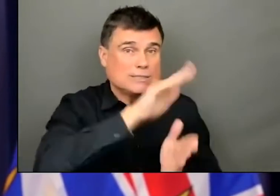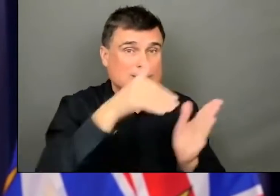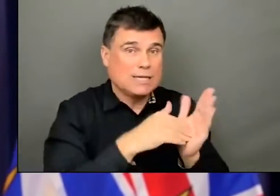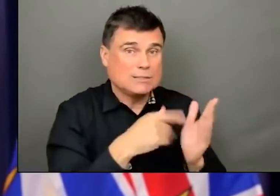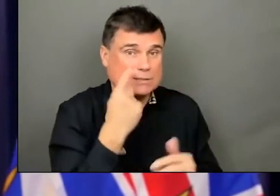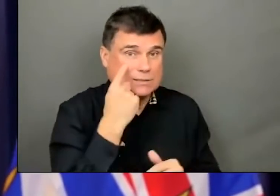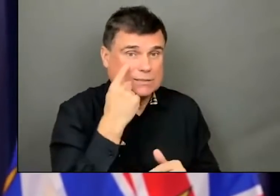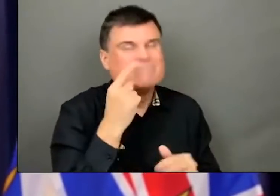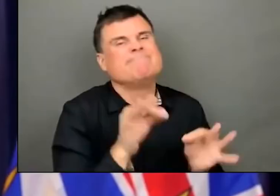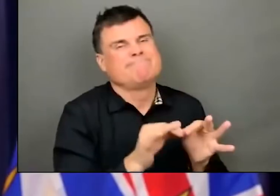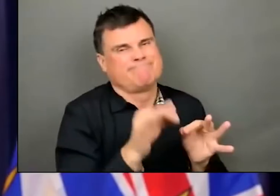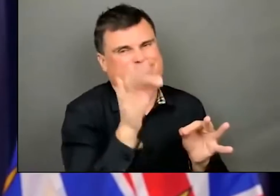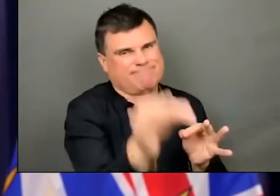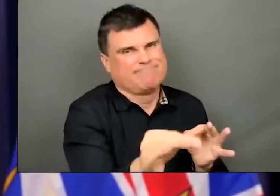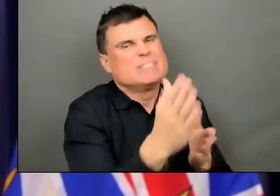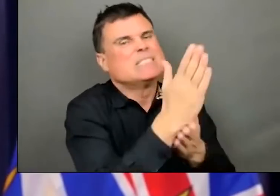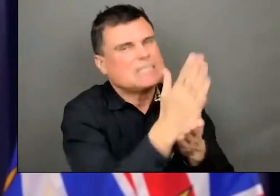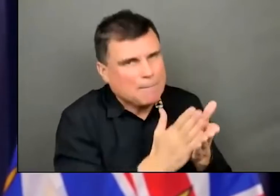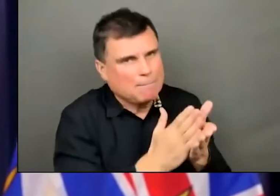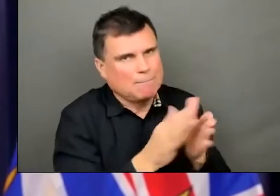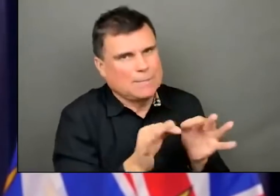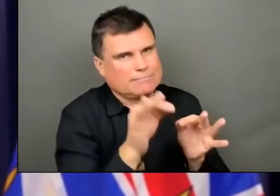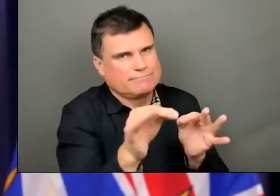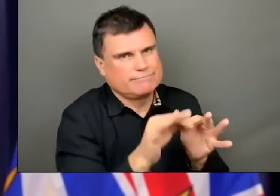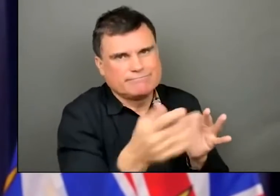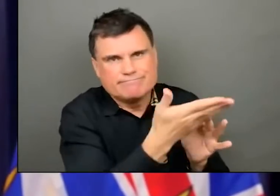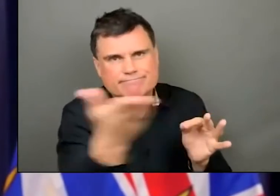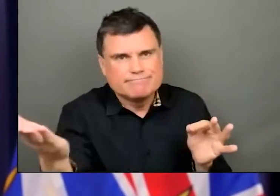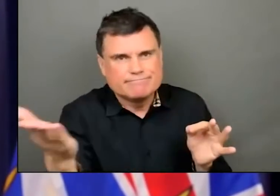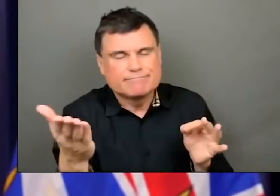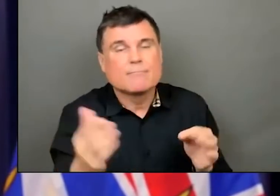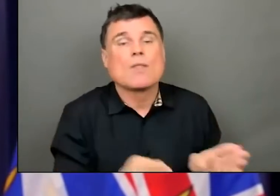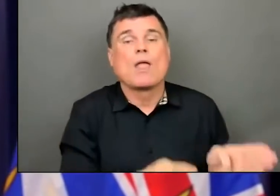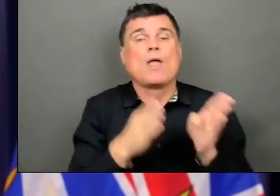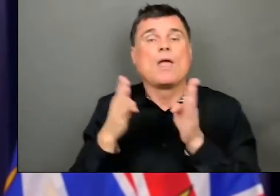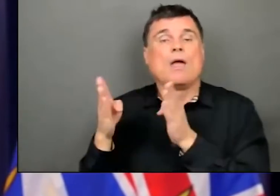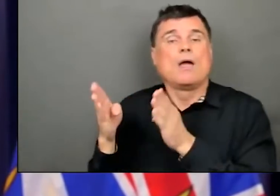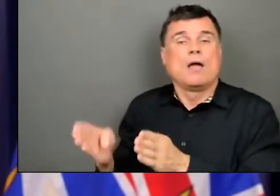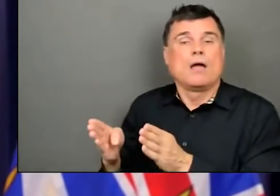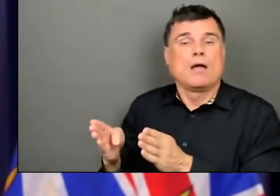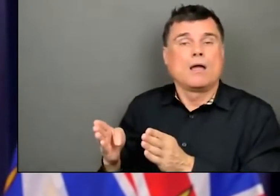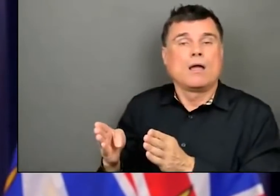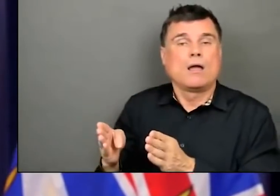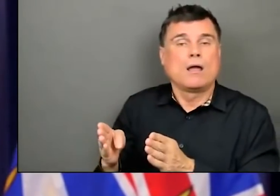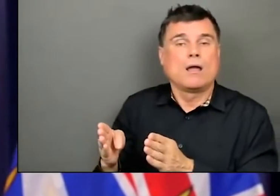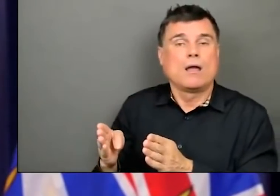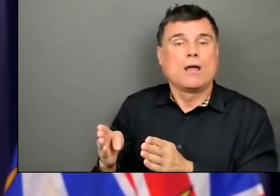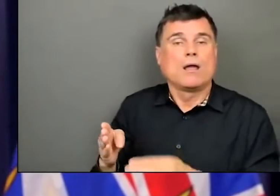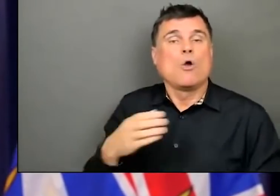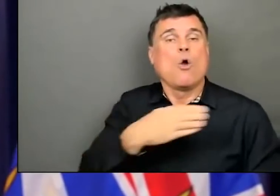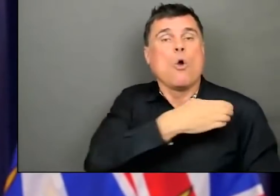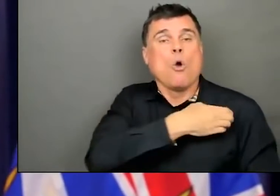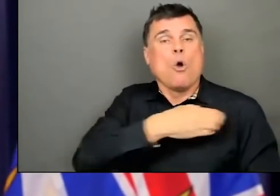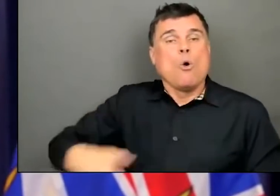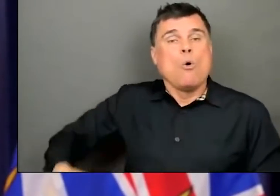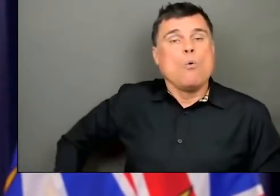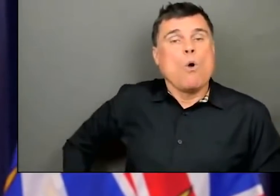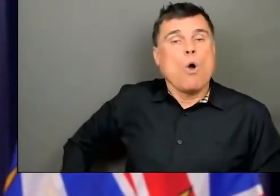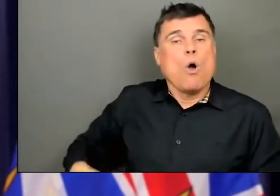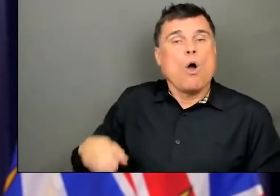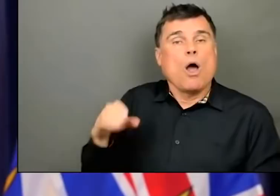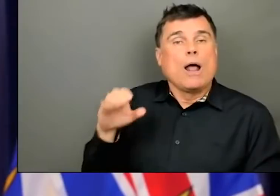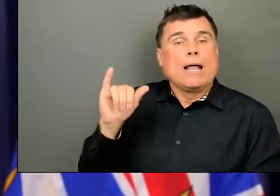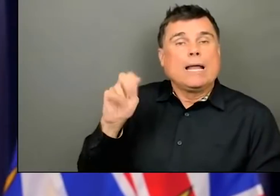Inland Hospital, a number of inpatient surgeries have been postponed. The number will be reporting on Thursday, and replaced by